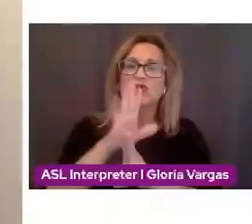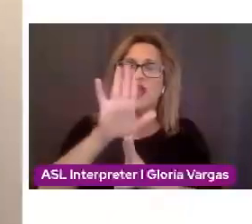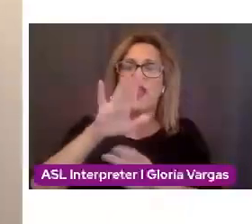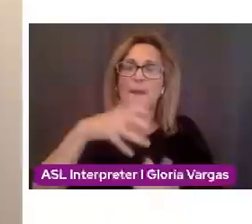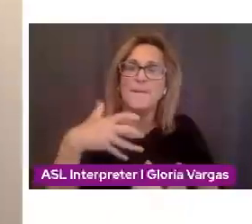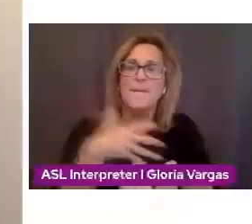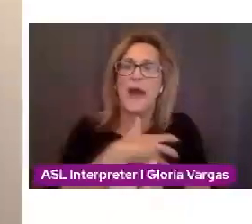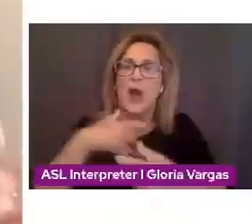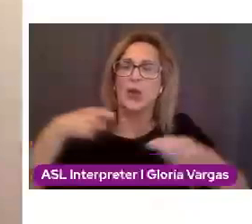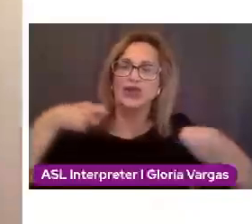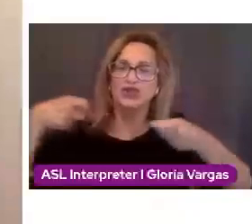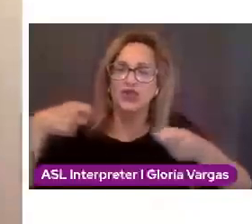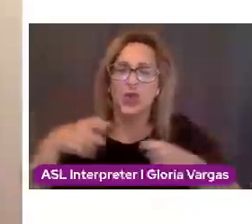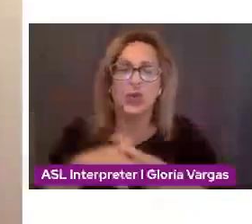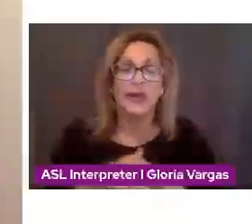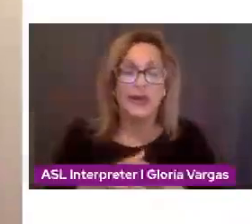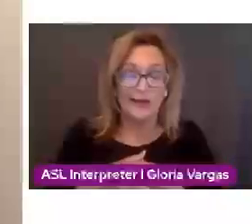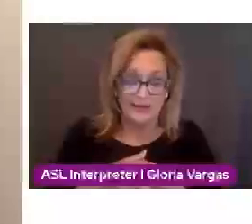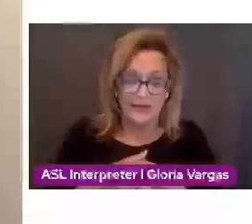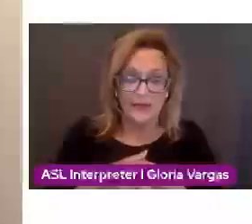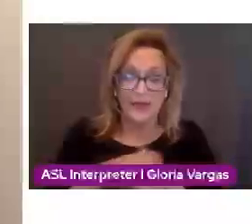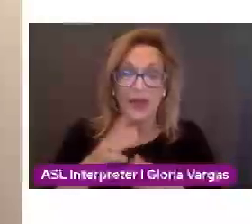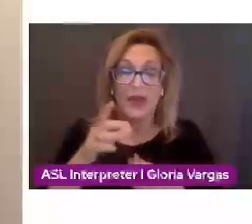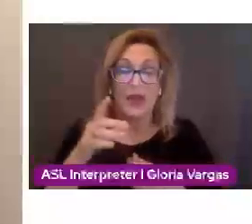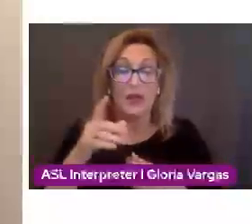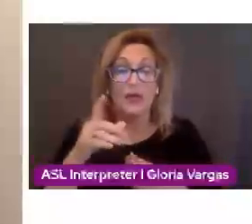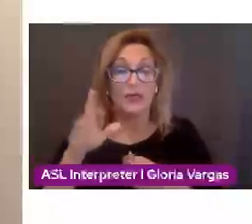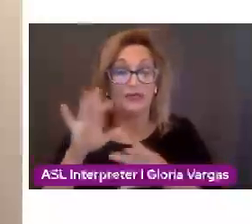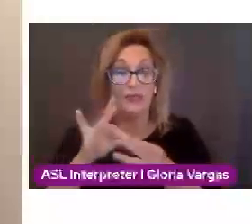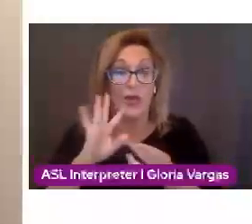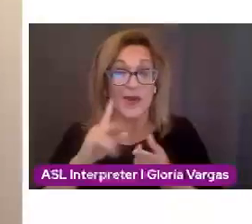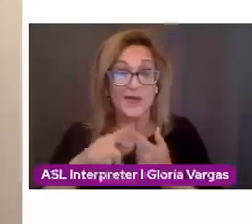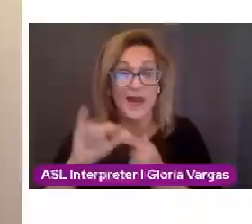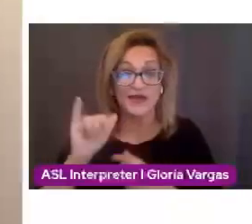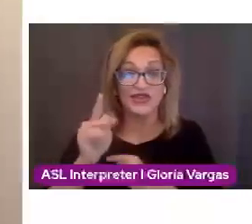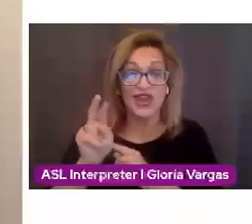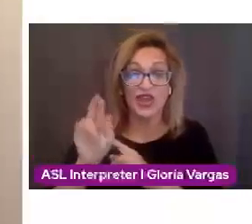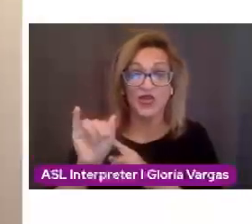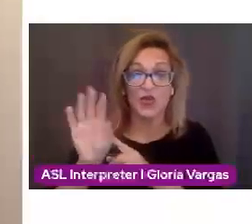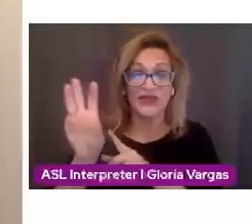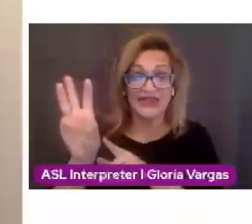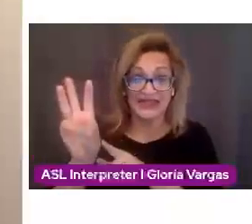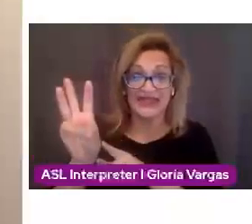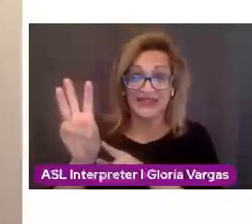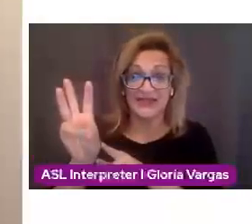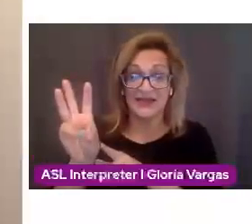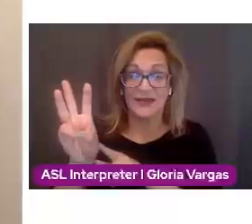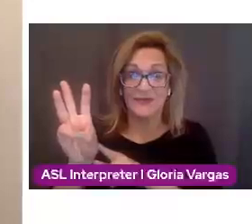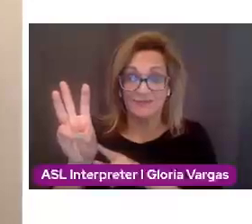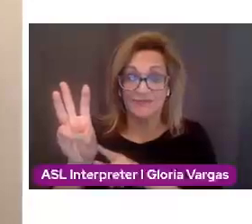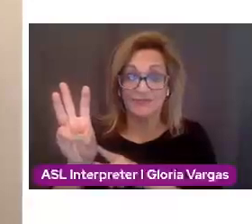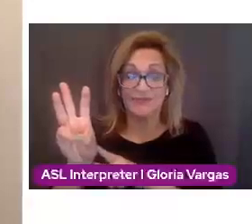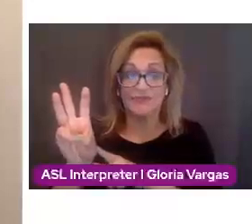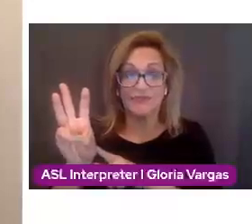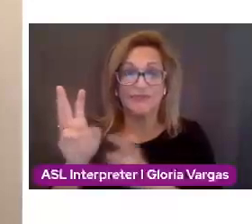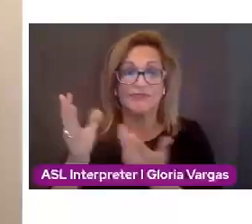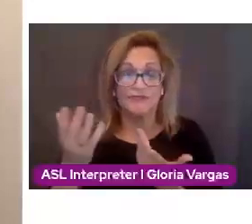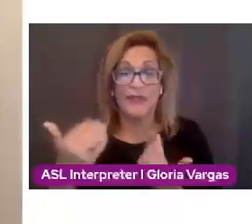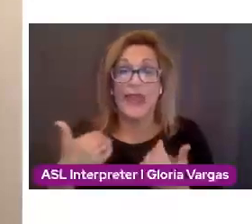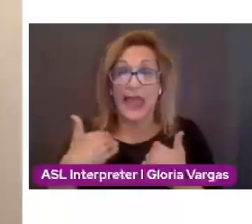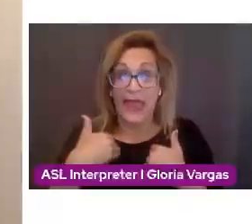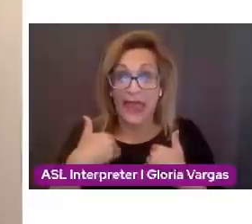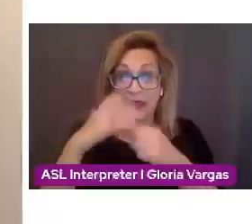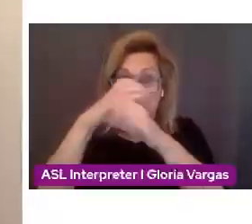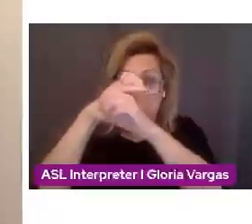you have, speaking of January 6th, you have a president that has been